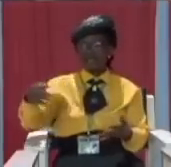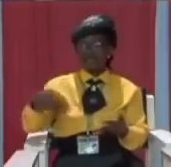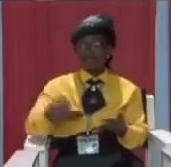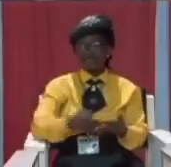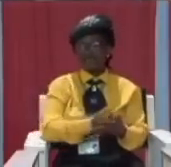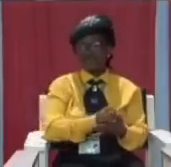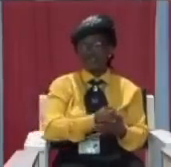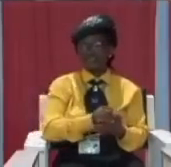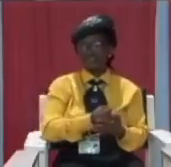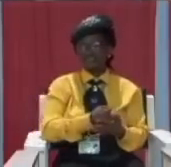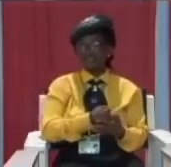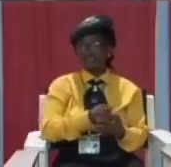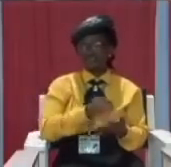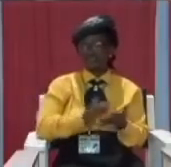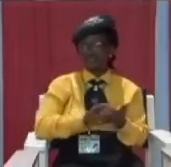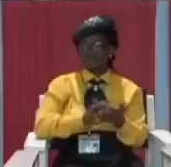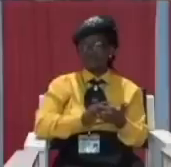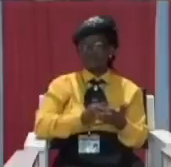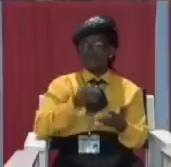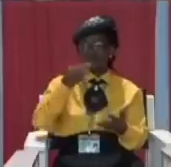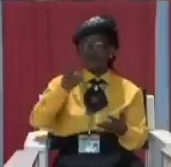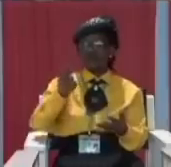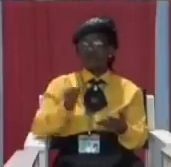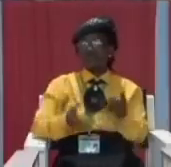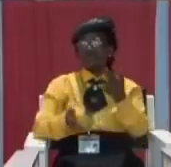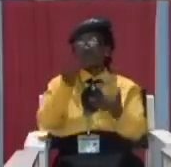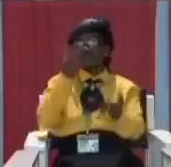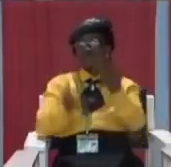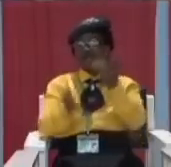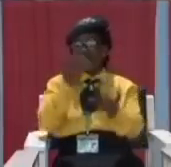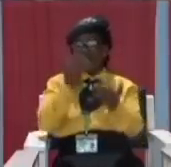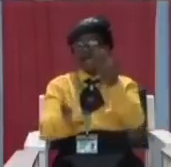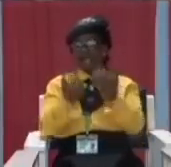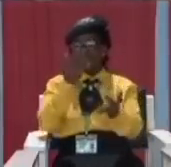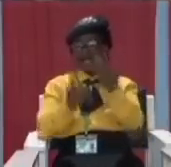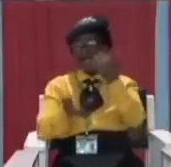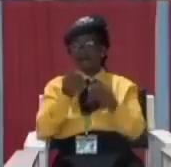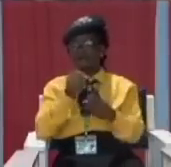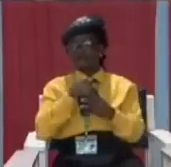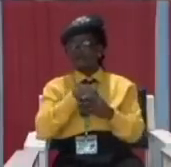fresh dose of fire.